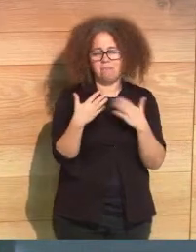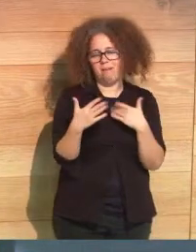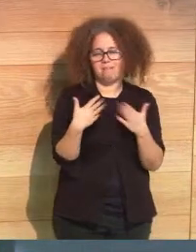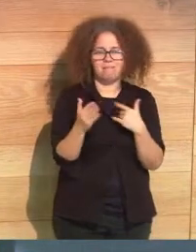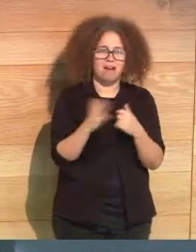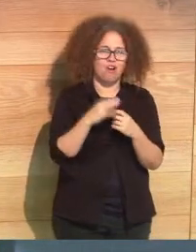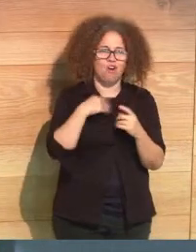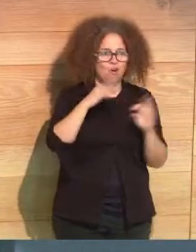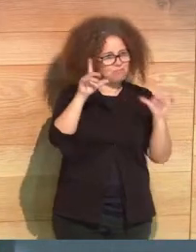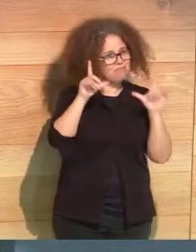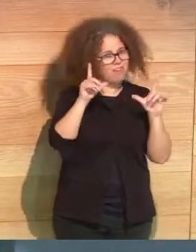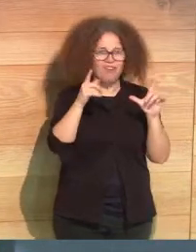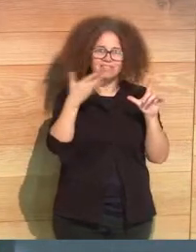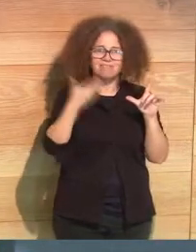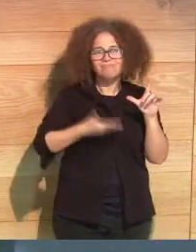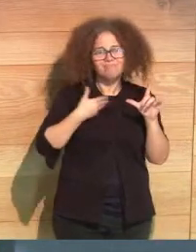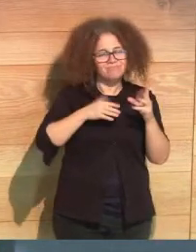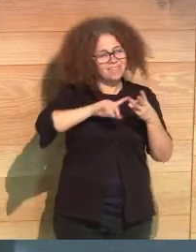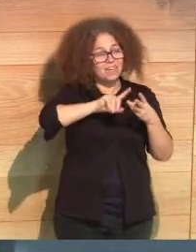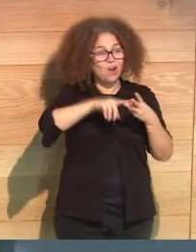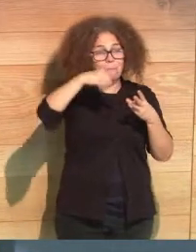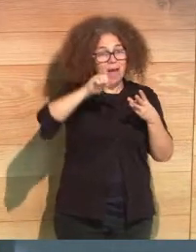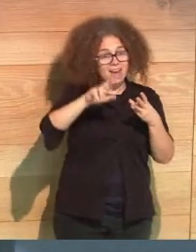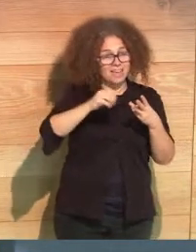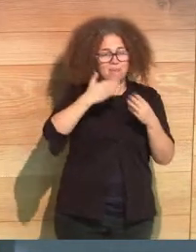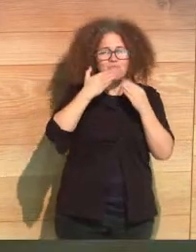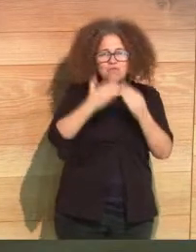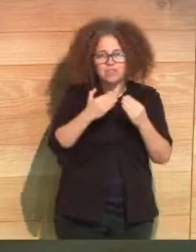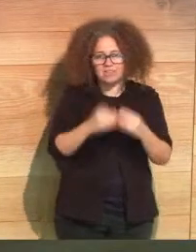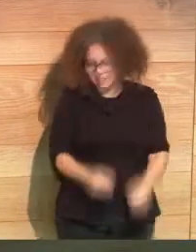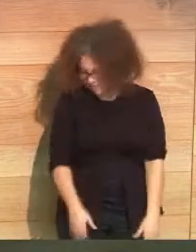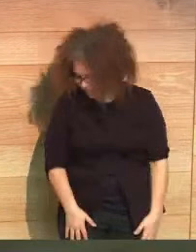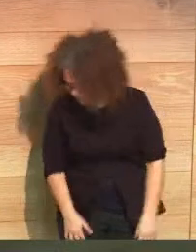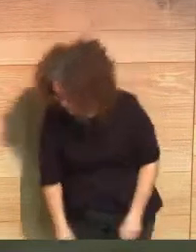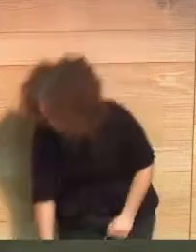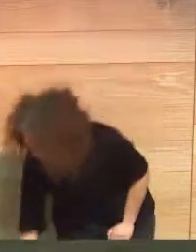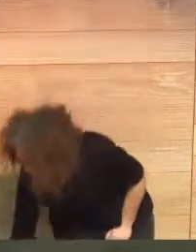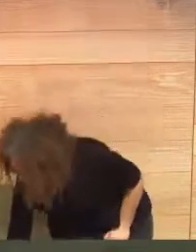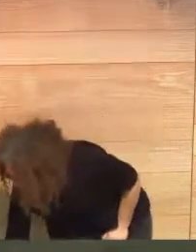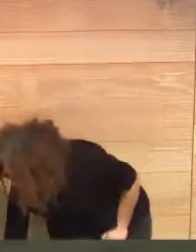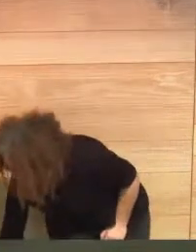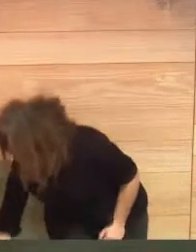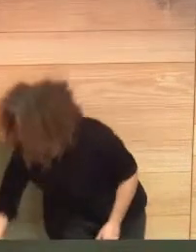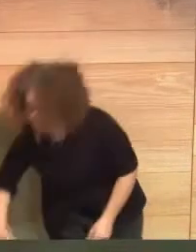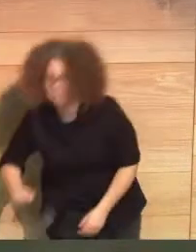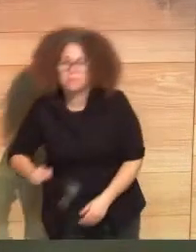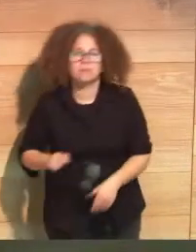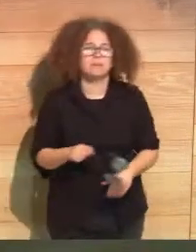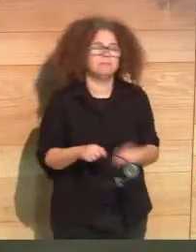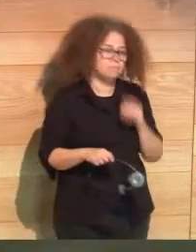with the protagonists, with Joanie, with Juliette and Maria. Thank you very much.